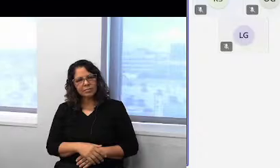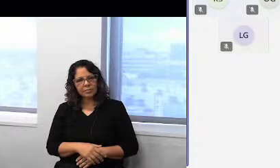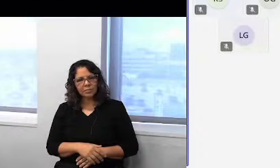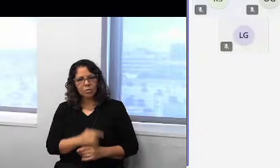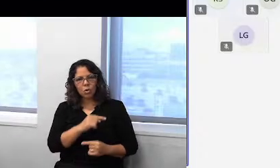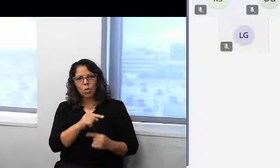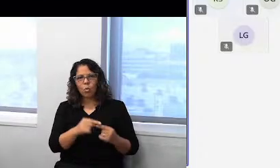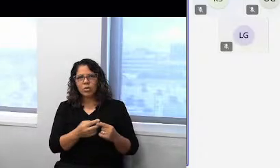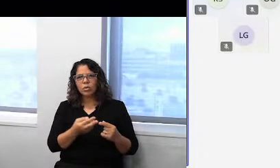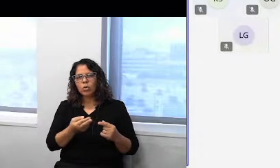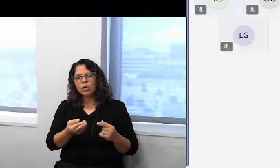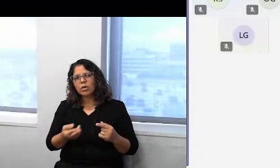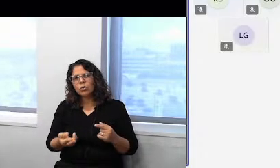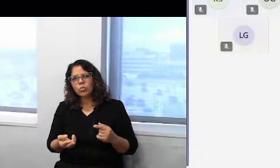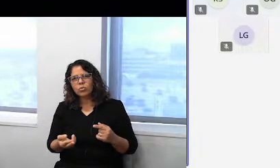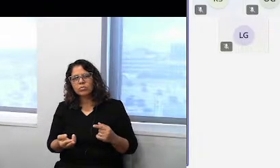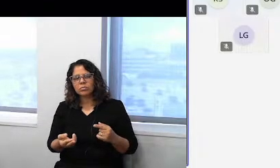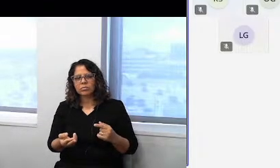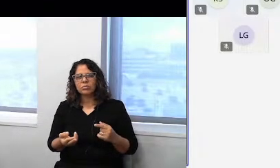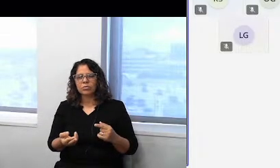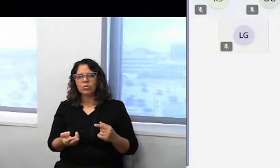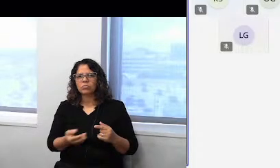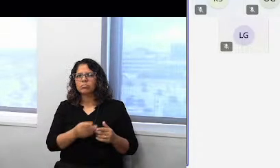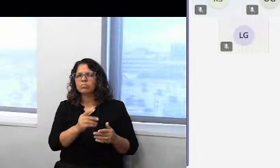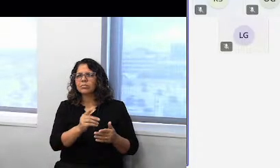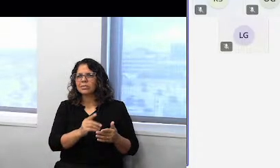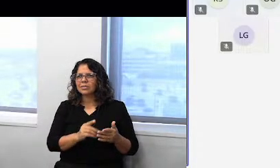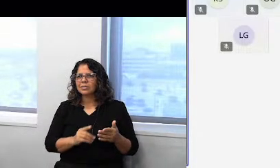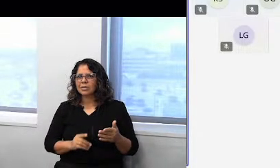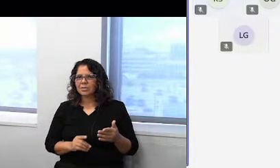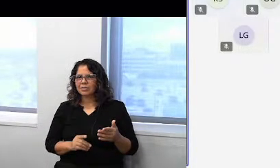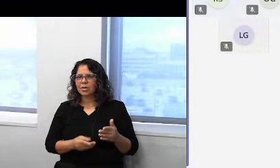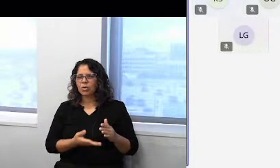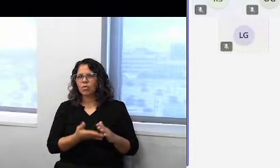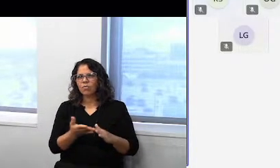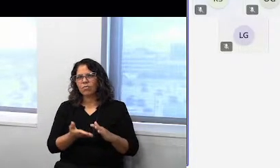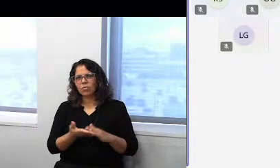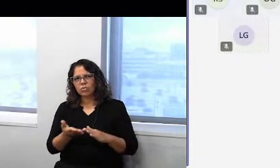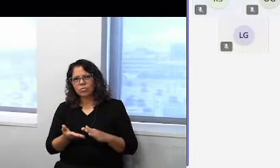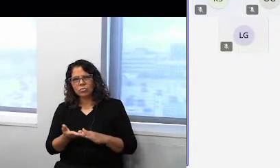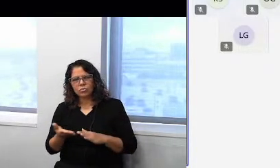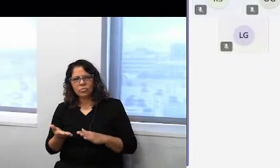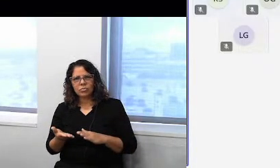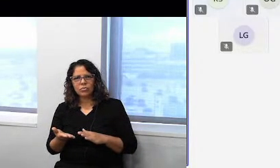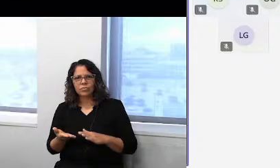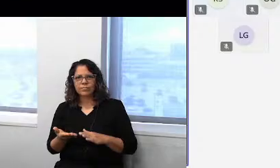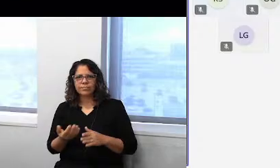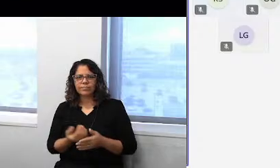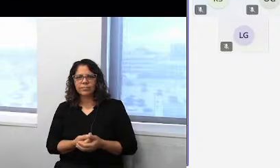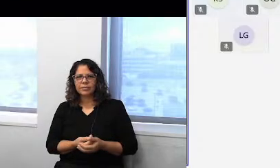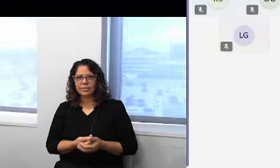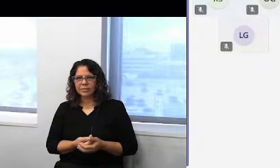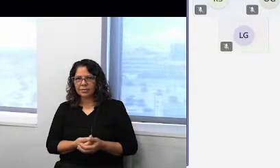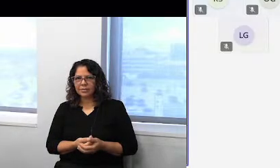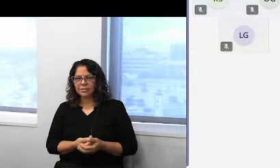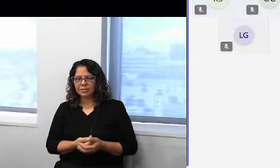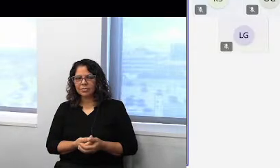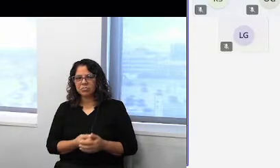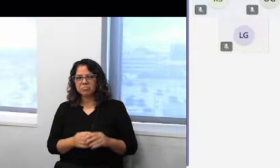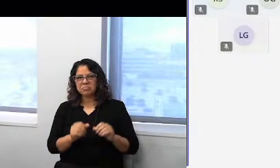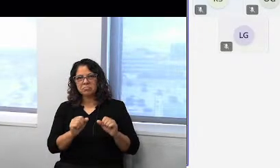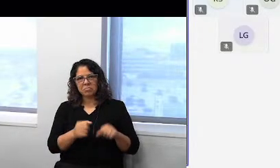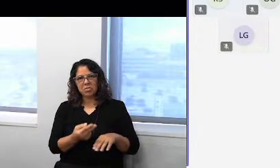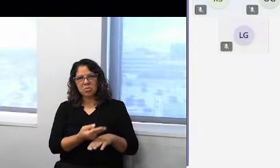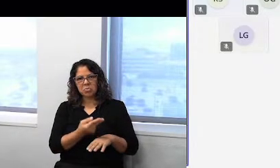you will actually have those resources available in the future. Yes. So will it be fair to say that if you have now